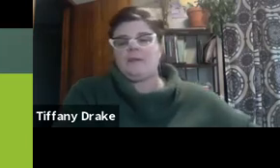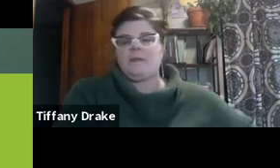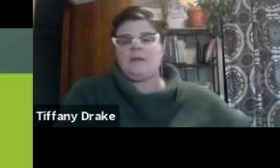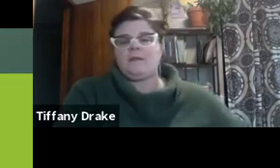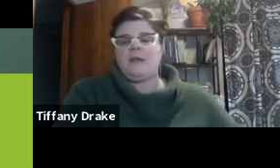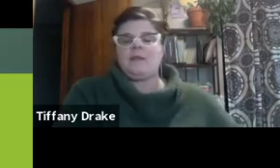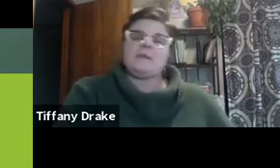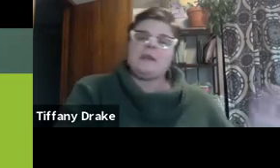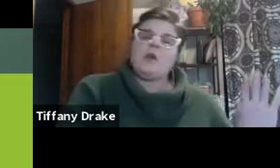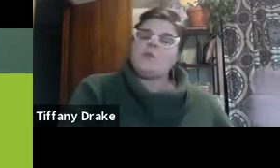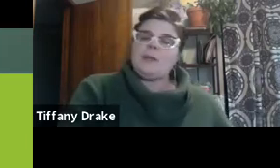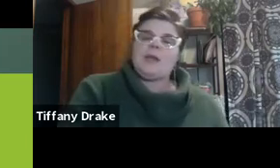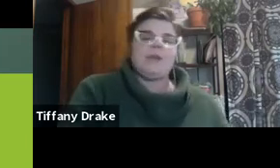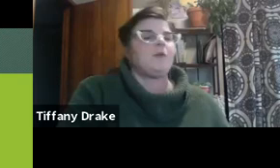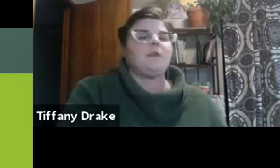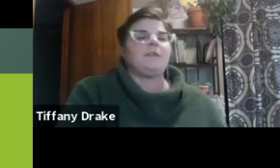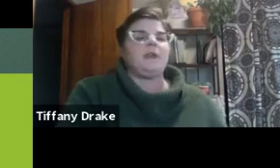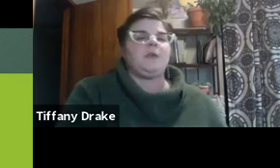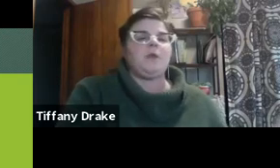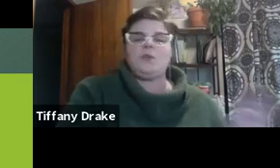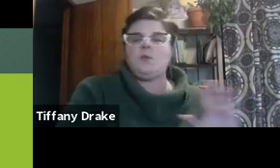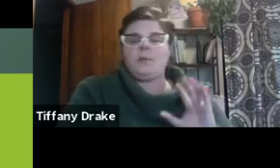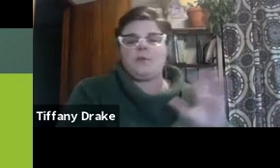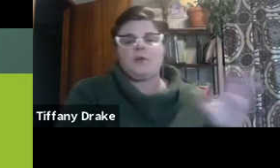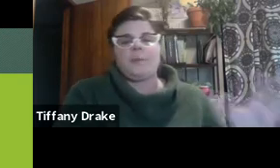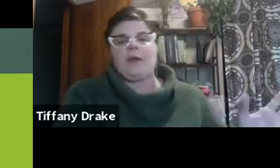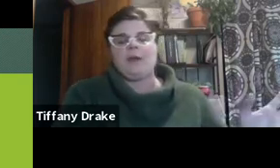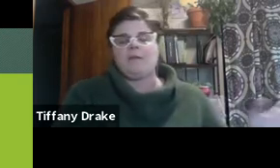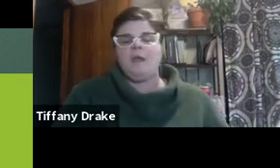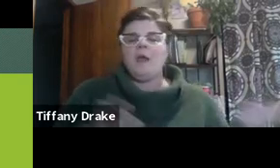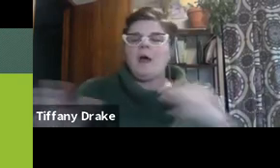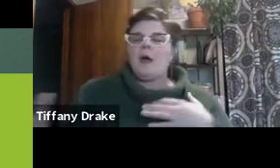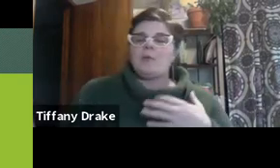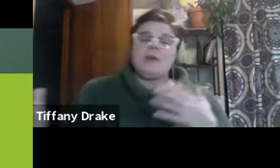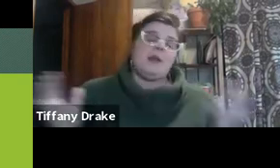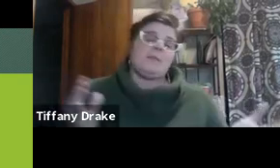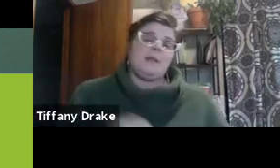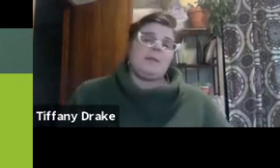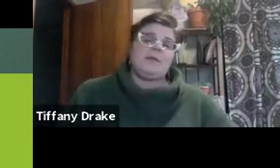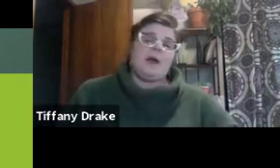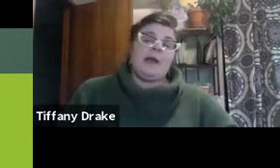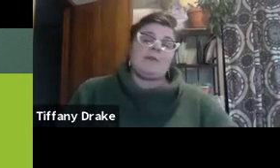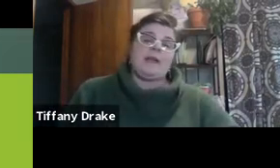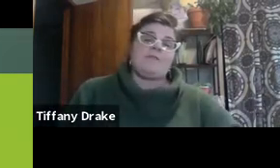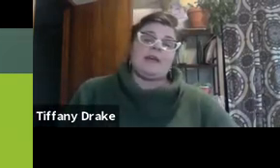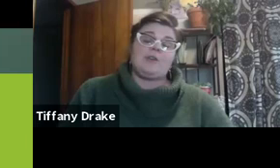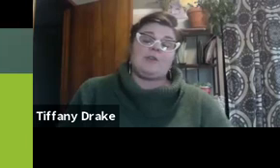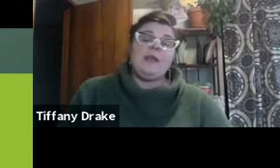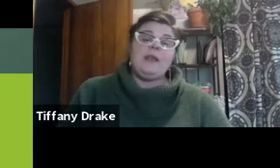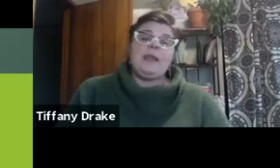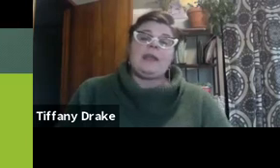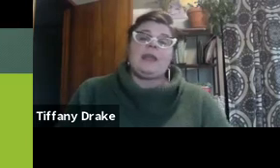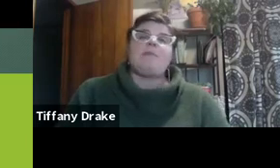externalizing. This can also be kind of a risky when you observe parents. Putting a lot of blame on outside